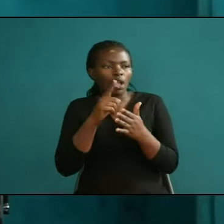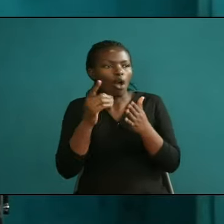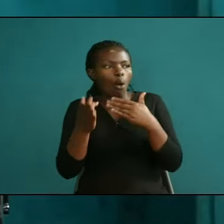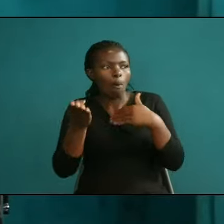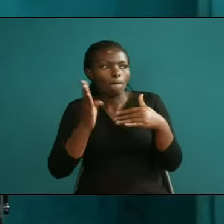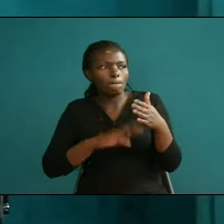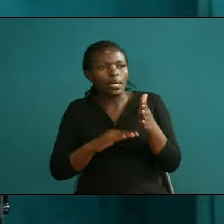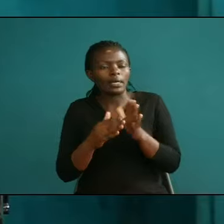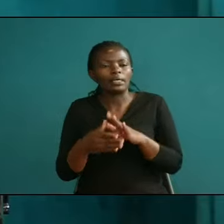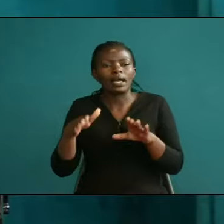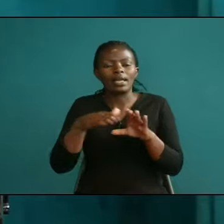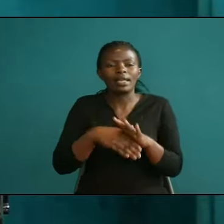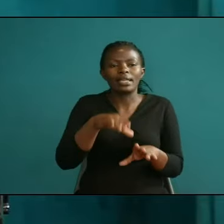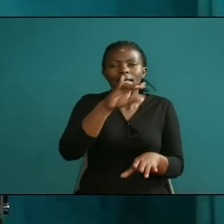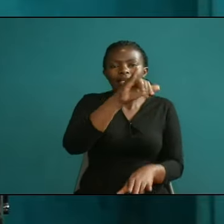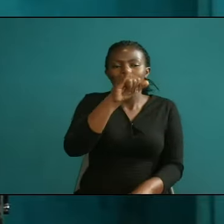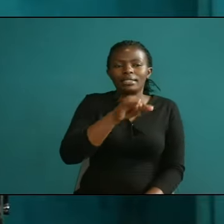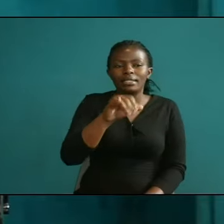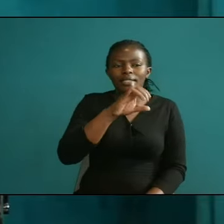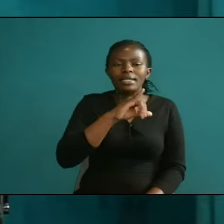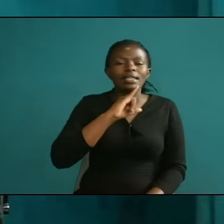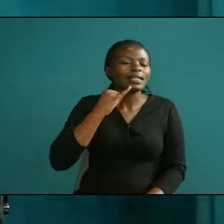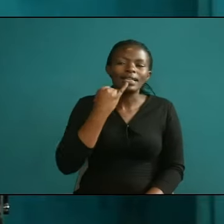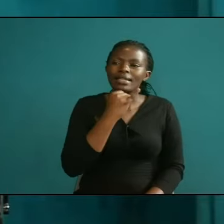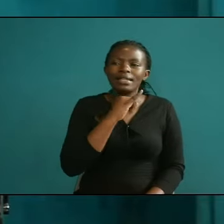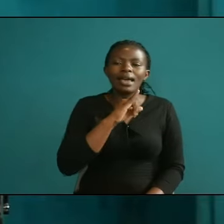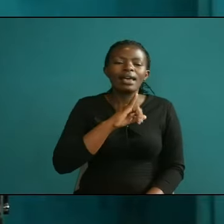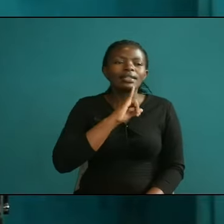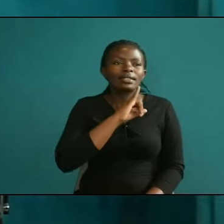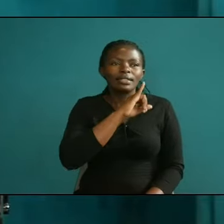for us Zechariah chapter 3, verse 7?